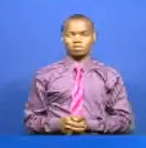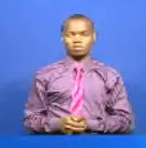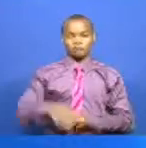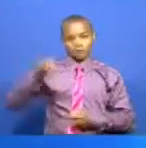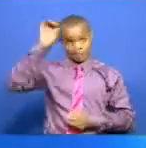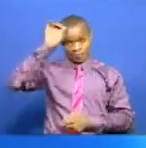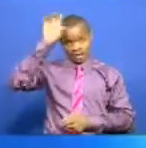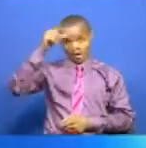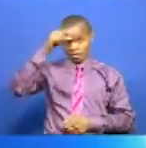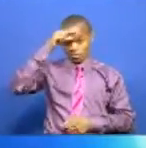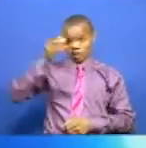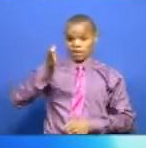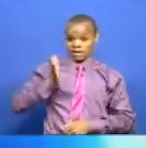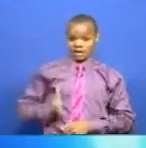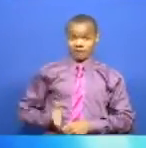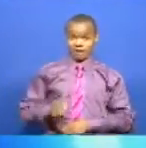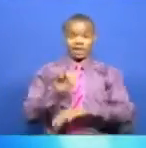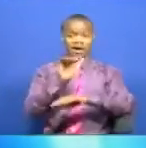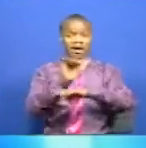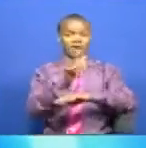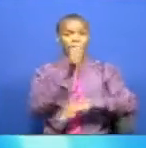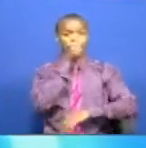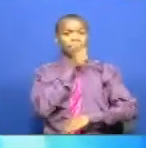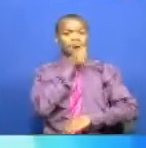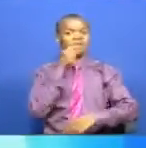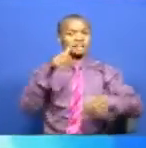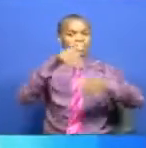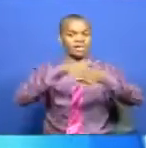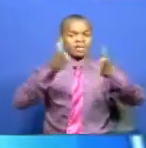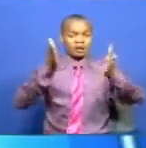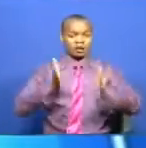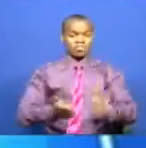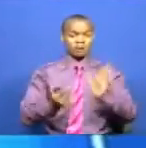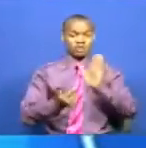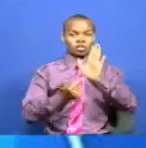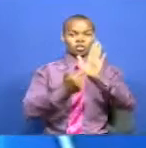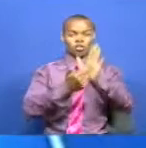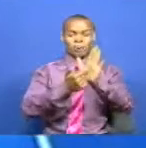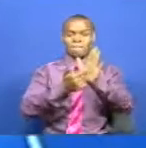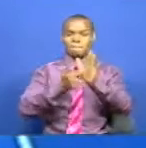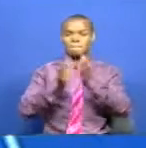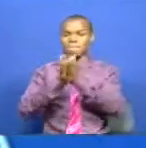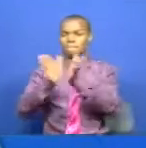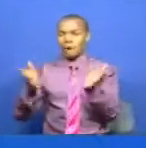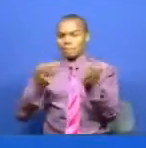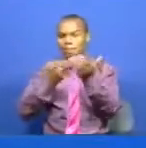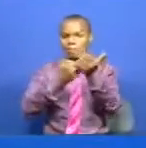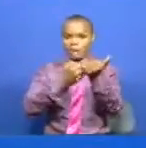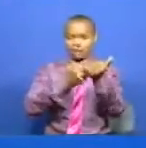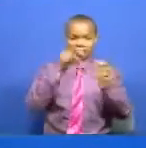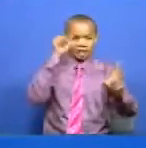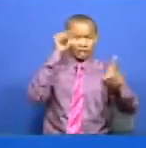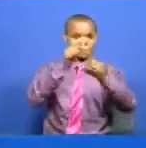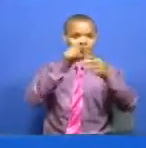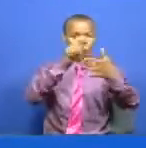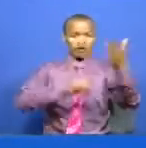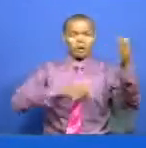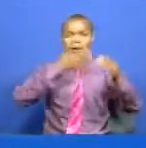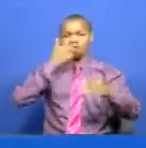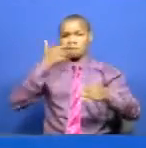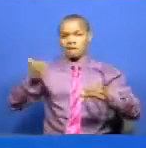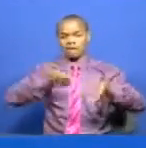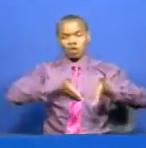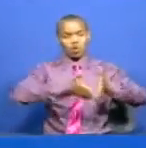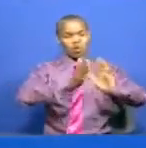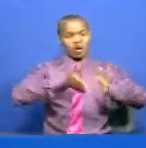Kiambu Governor James Nyoro has urged private investors to embrace private-public partnership aimed at improving and bettering infrastructure